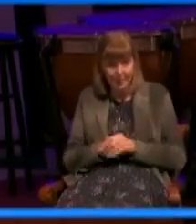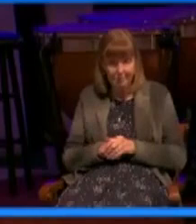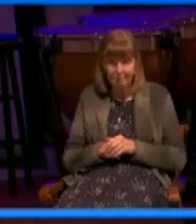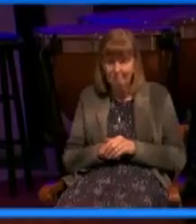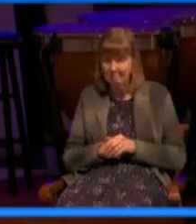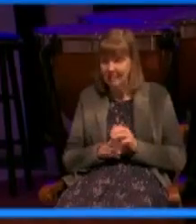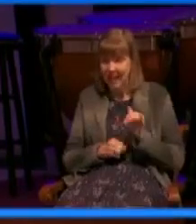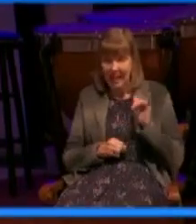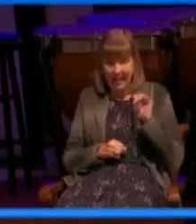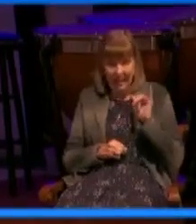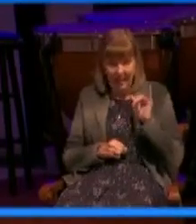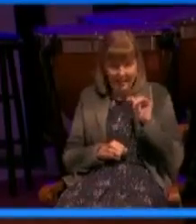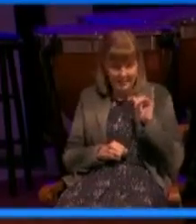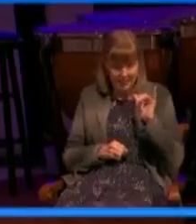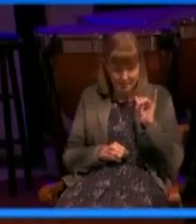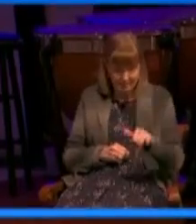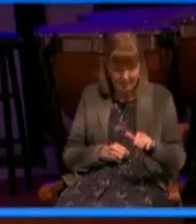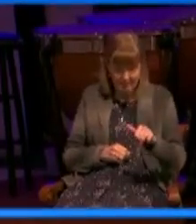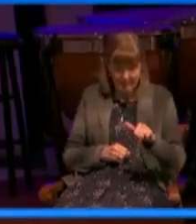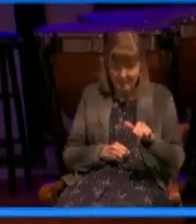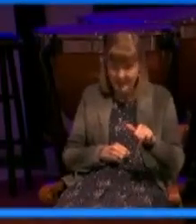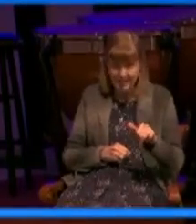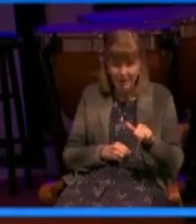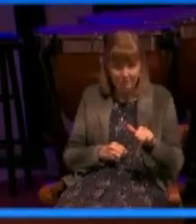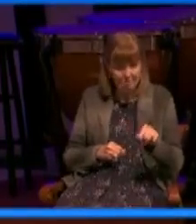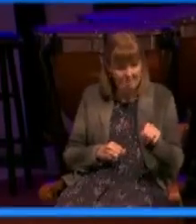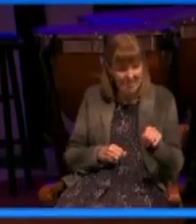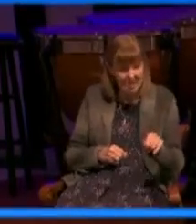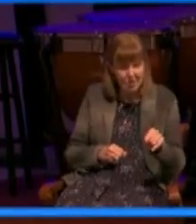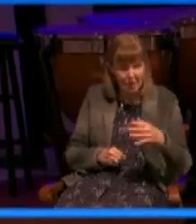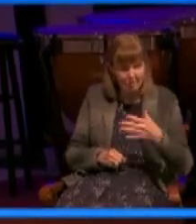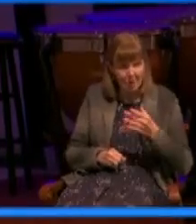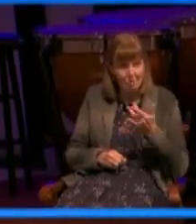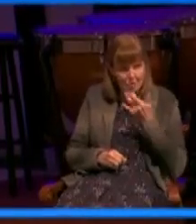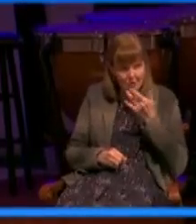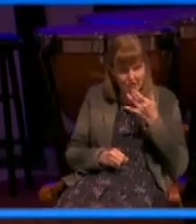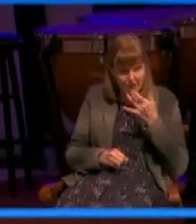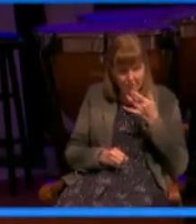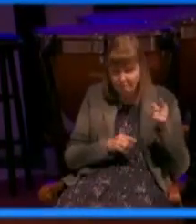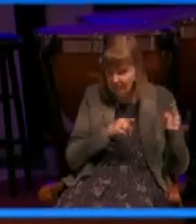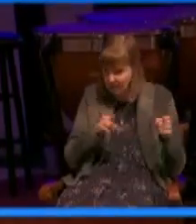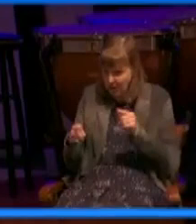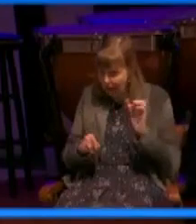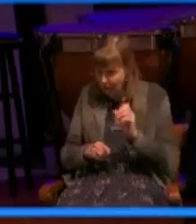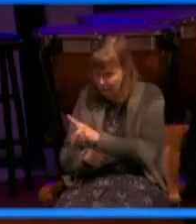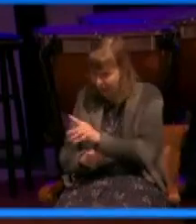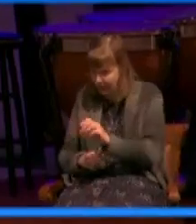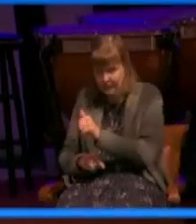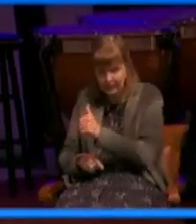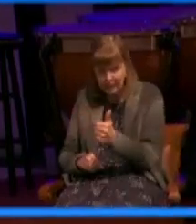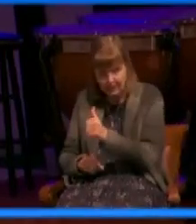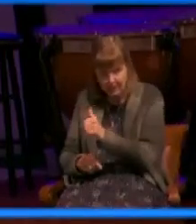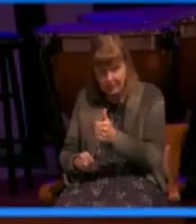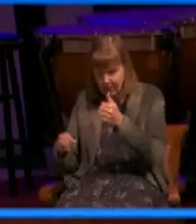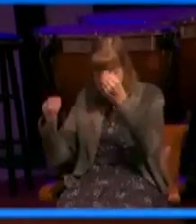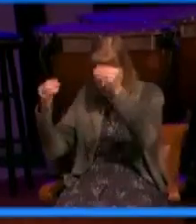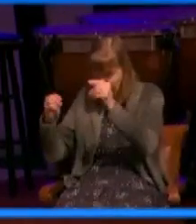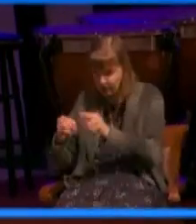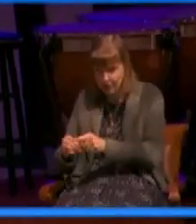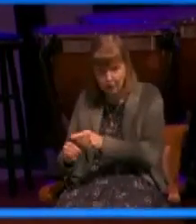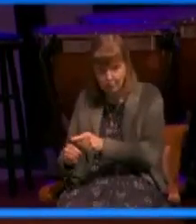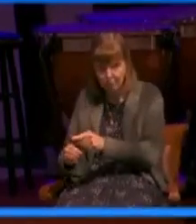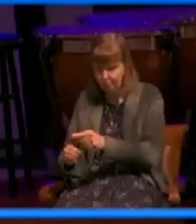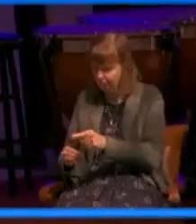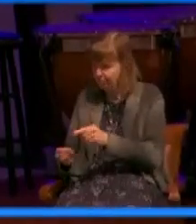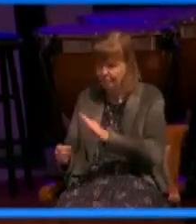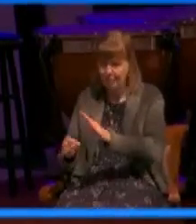buddy. He's invested in my marriage at that point, right? Borrowed $100 from him so I could cover the difference, bought the ring, and later that fall I proposed